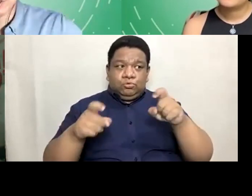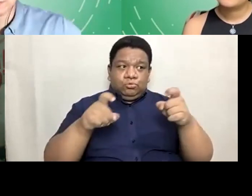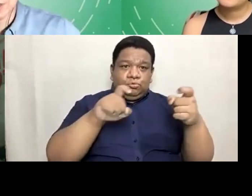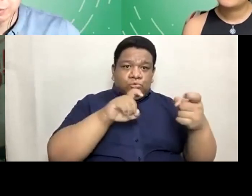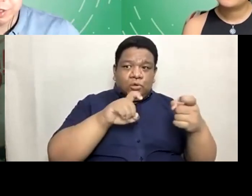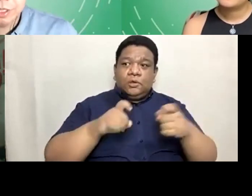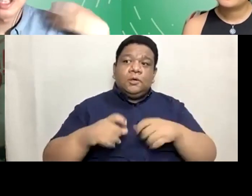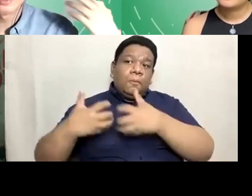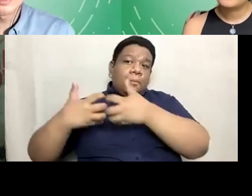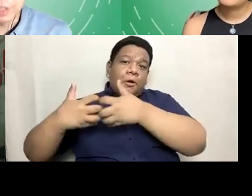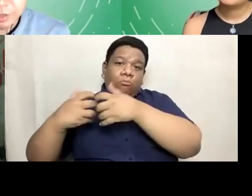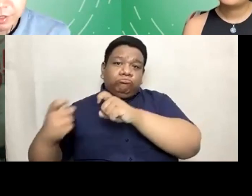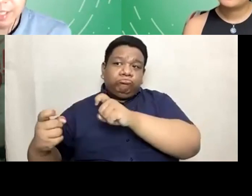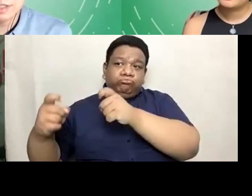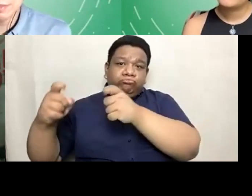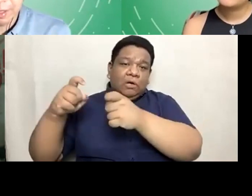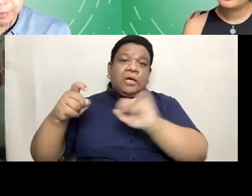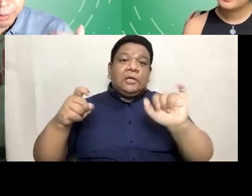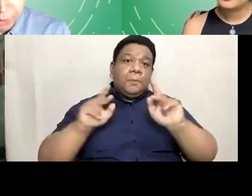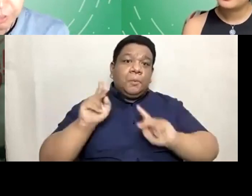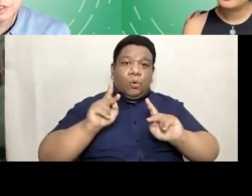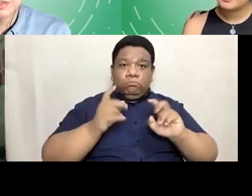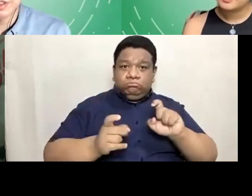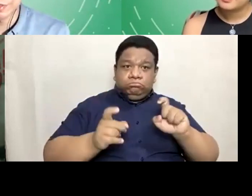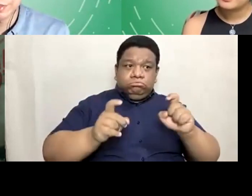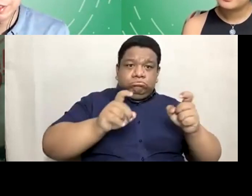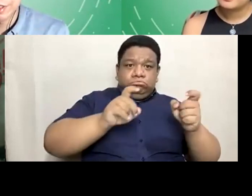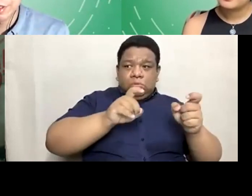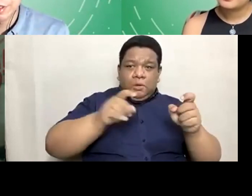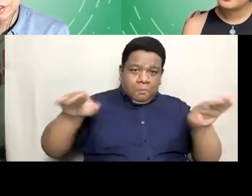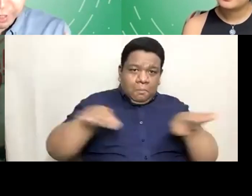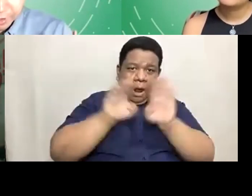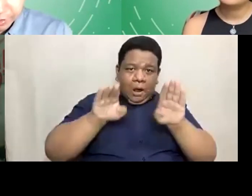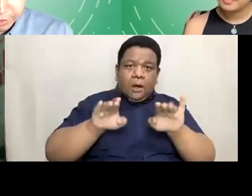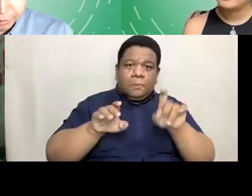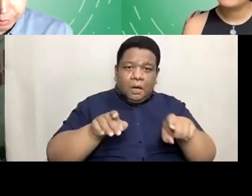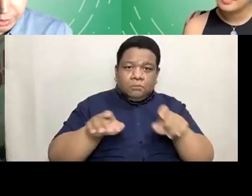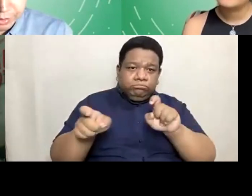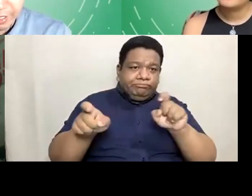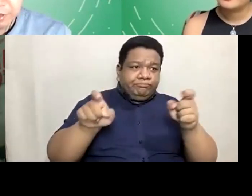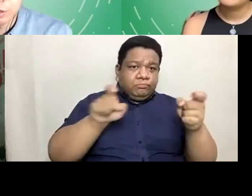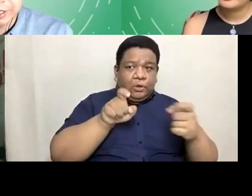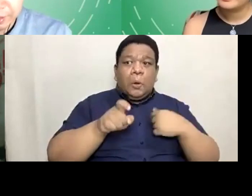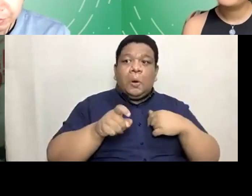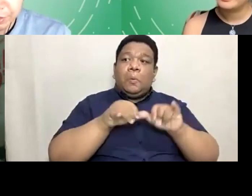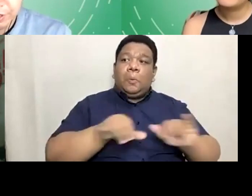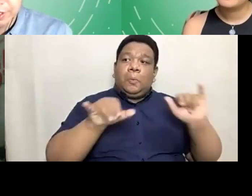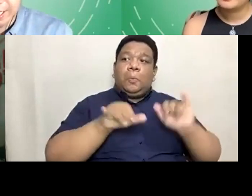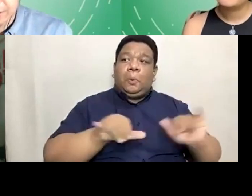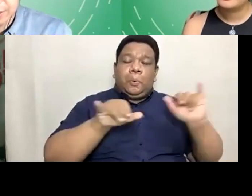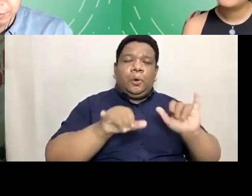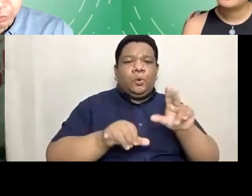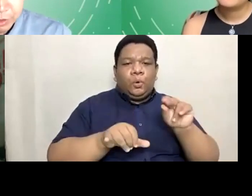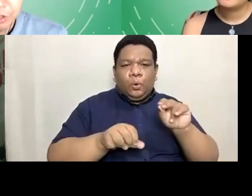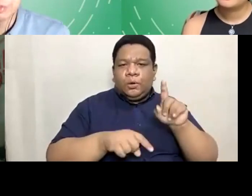do more complex works, humans at the same time must also evolve. We cannot be content doing simple